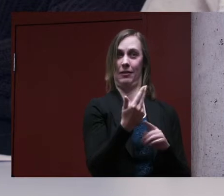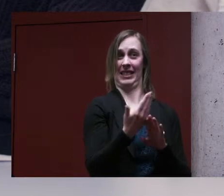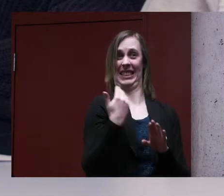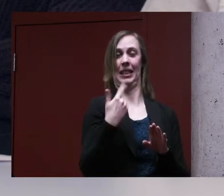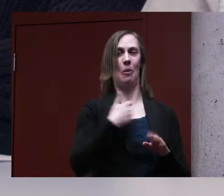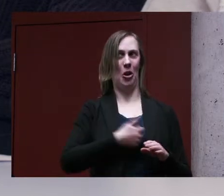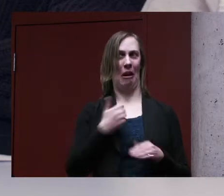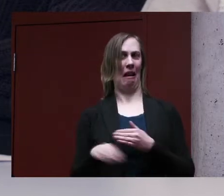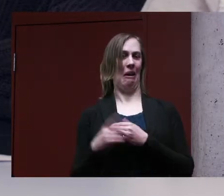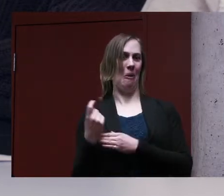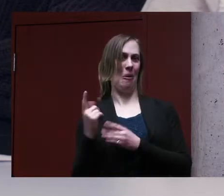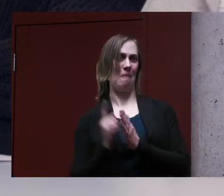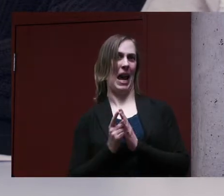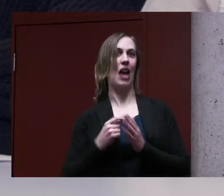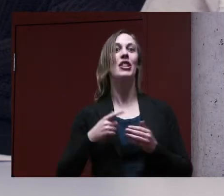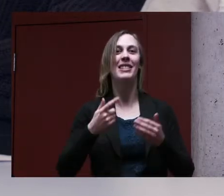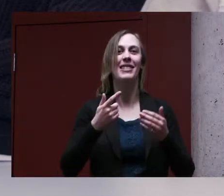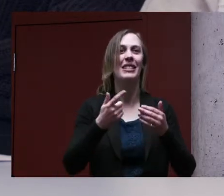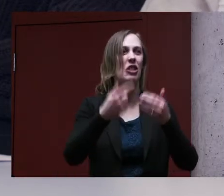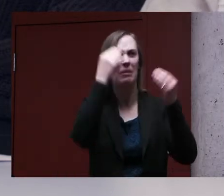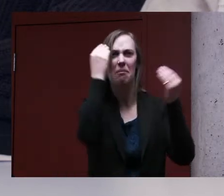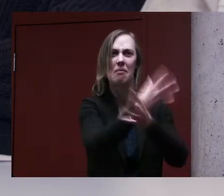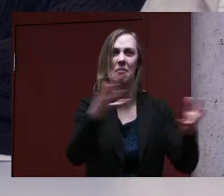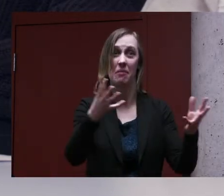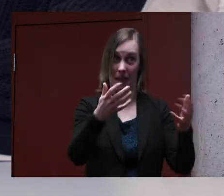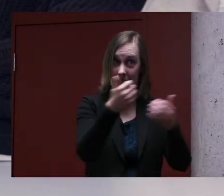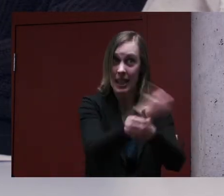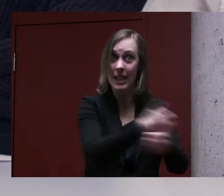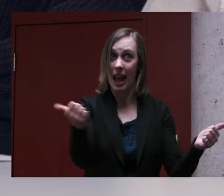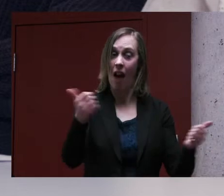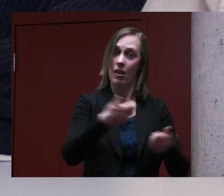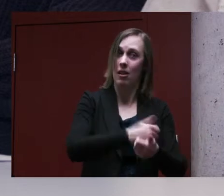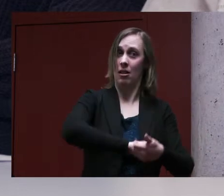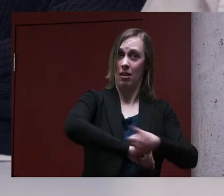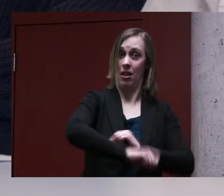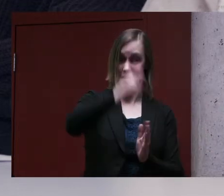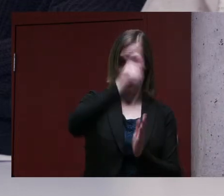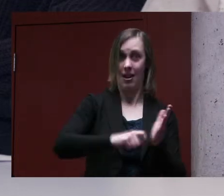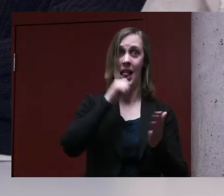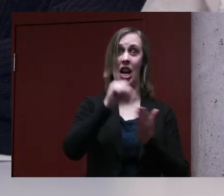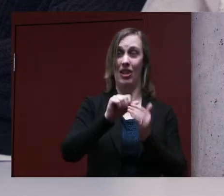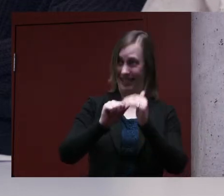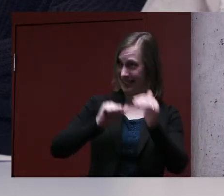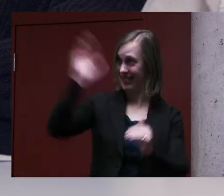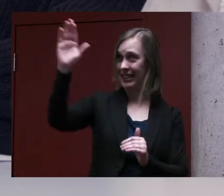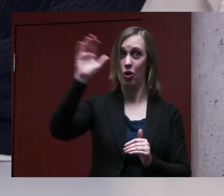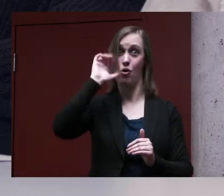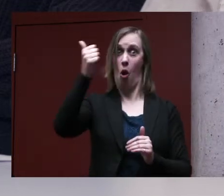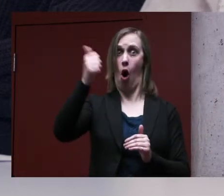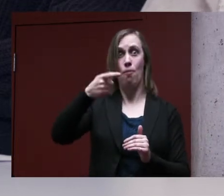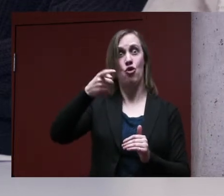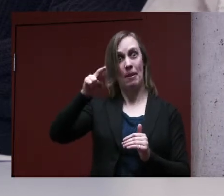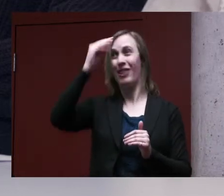taking an extra minute. Just to say, if everybody in this room were to write the Premier tomorrow and give him that message, I think